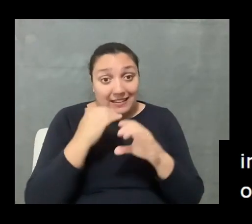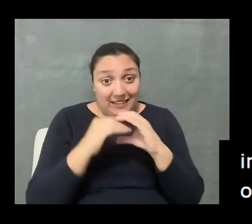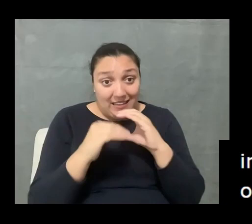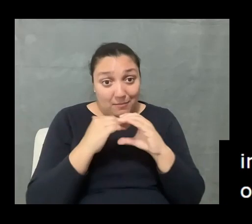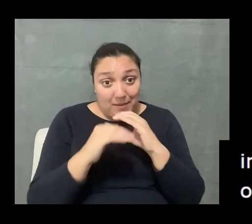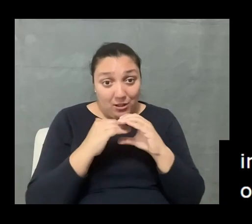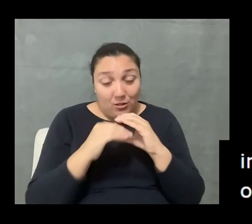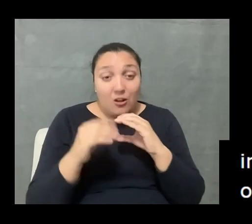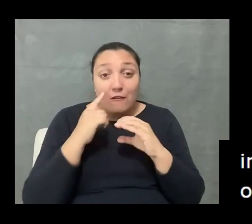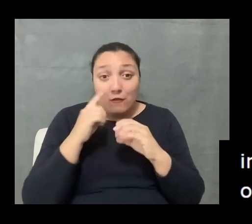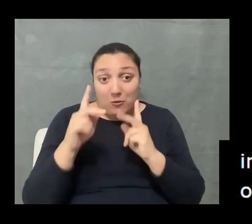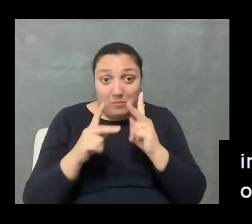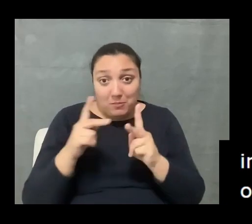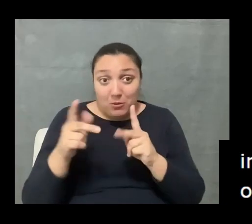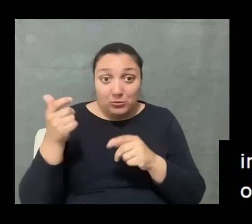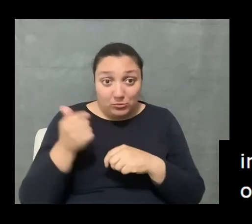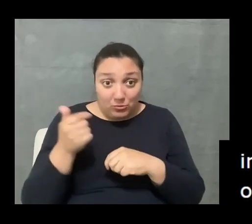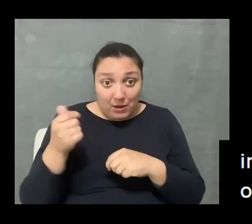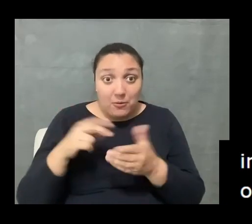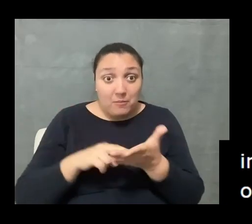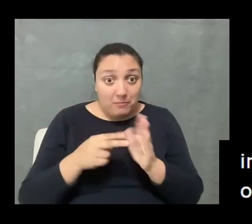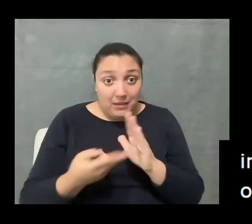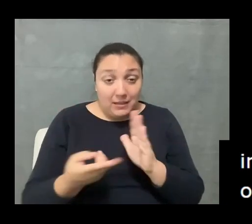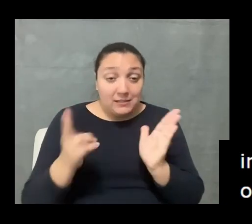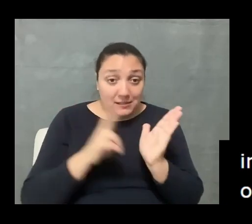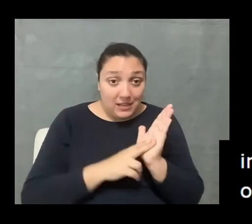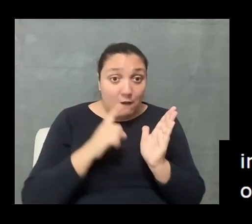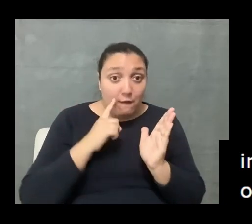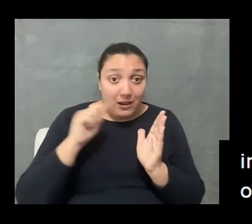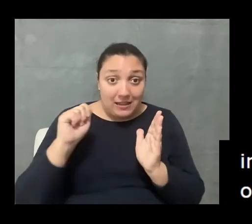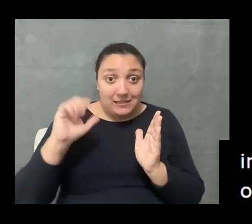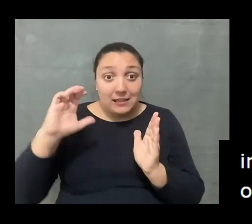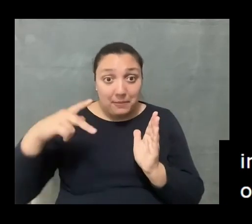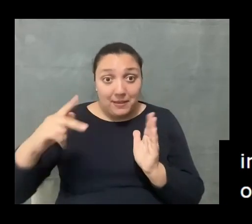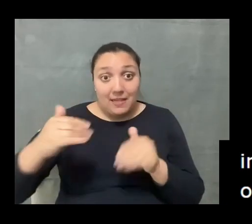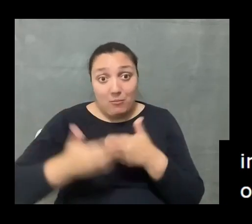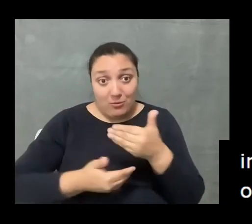our subscribers so that they could sign up for the ACP process.